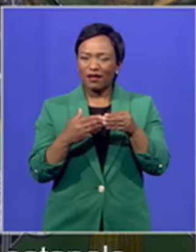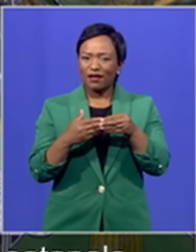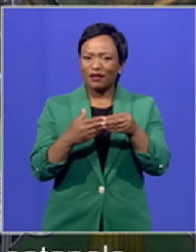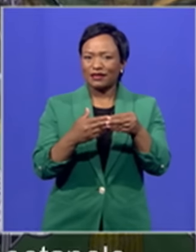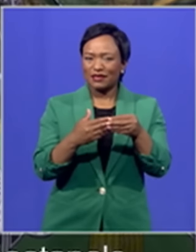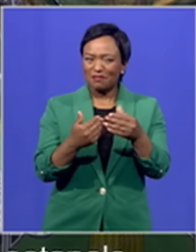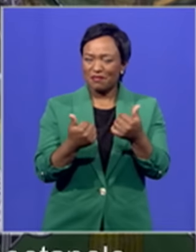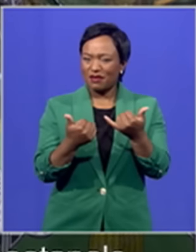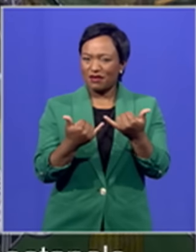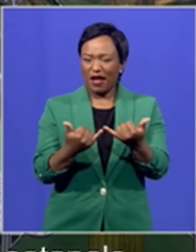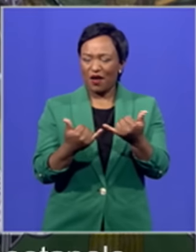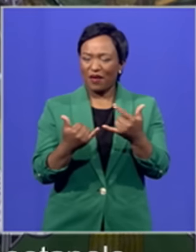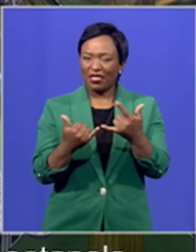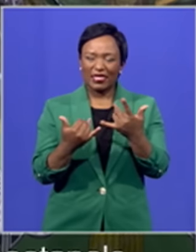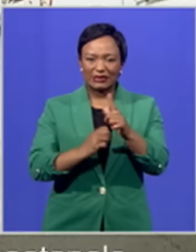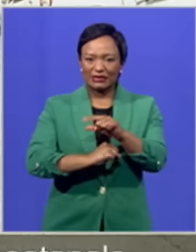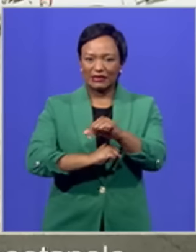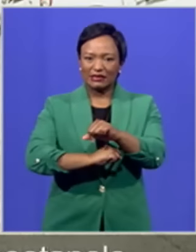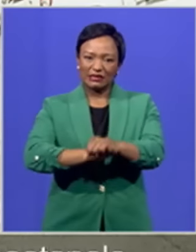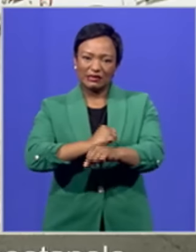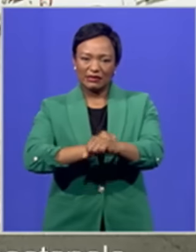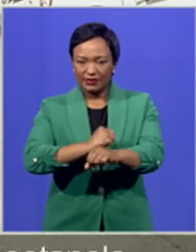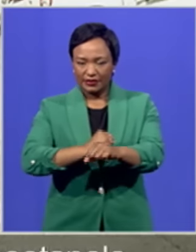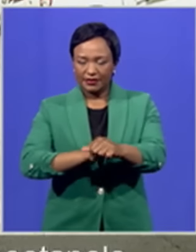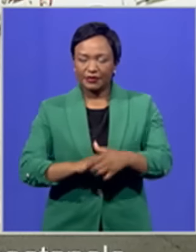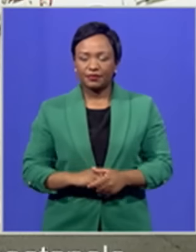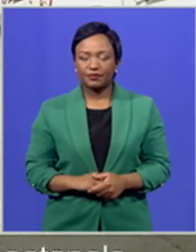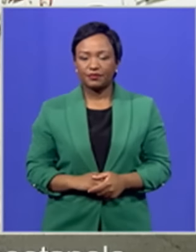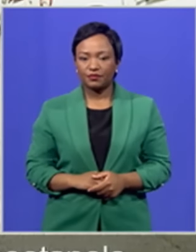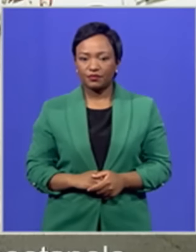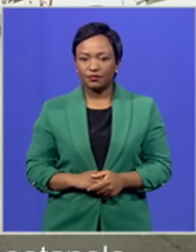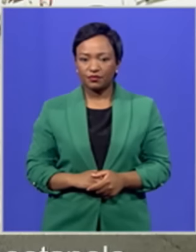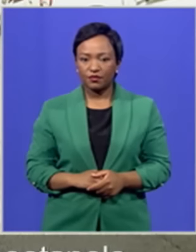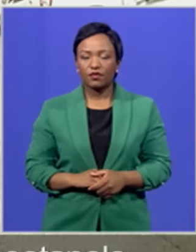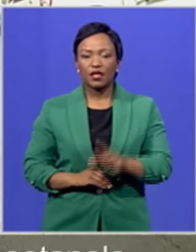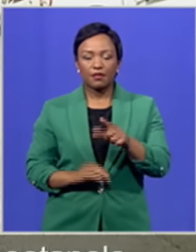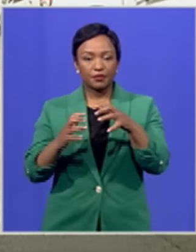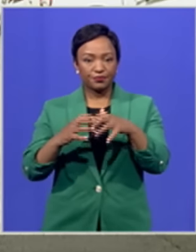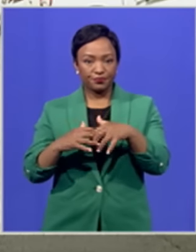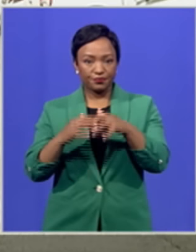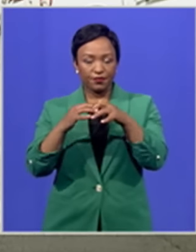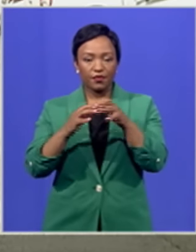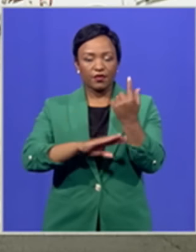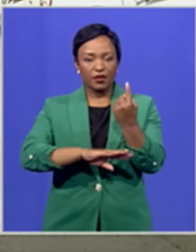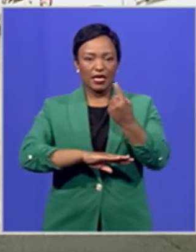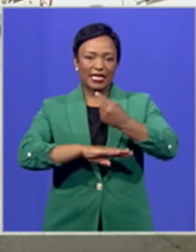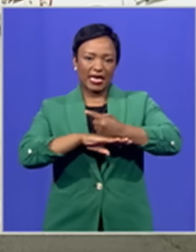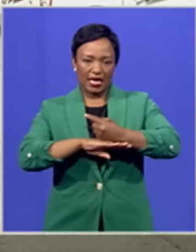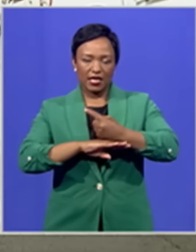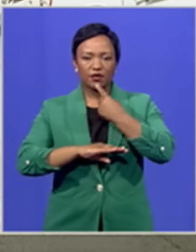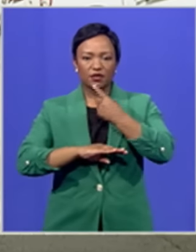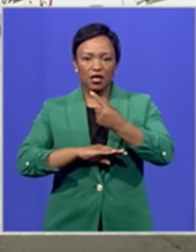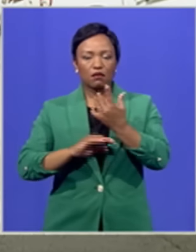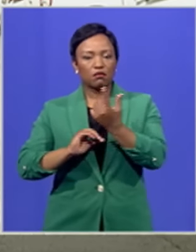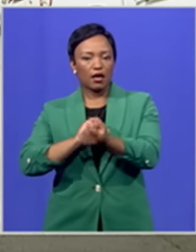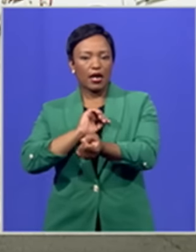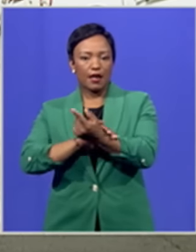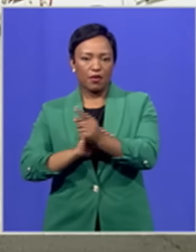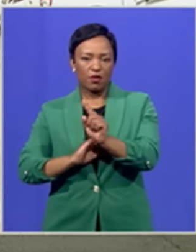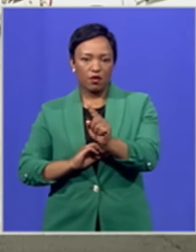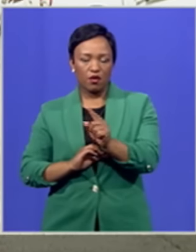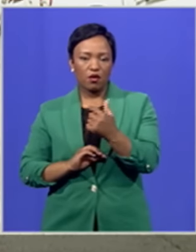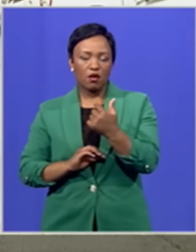diegisiwa. They need to also set a particular date to say that on this particular date there needs to be what is going to happen. Like for instance, when you spoke about